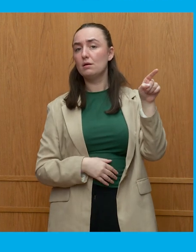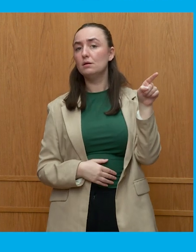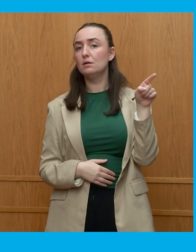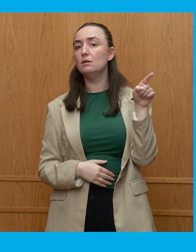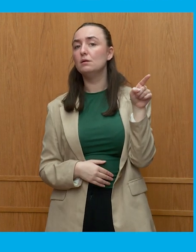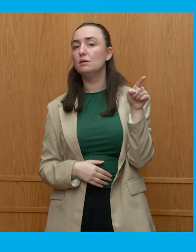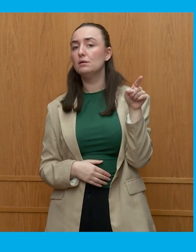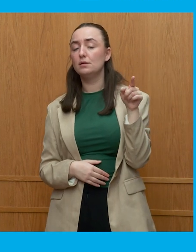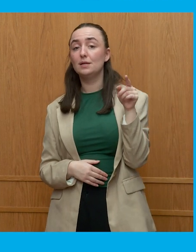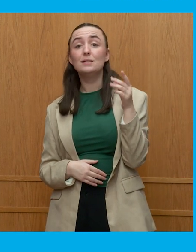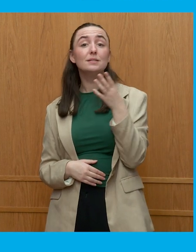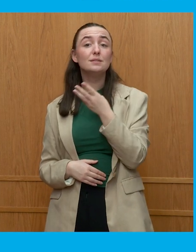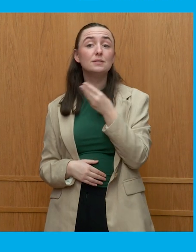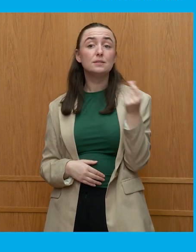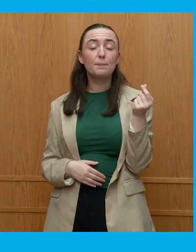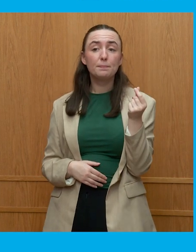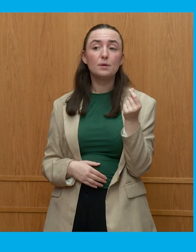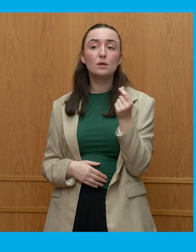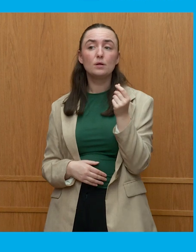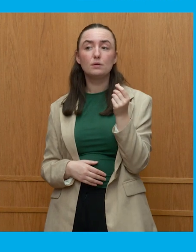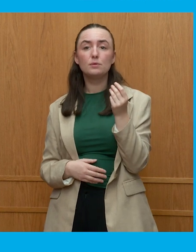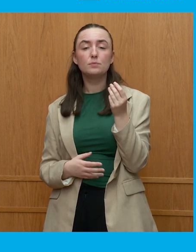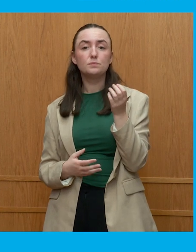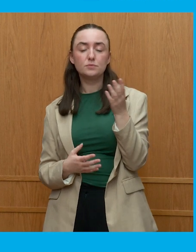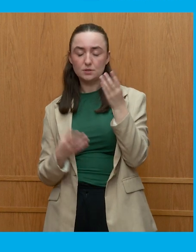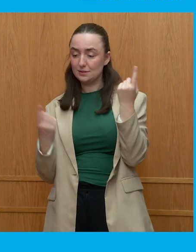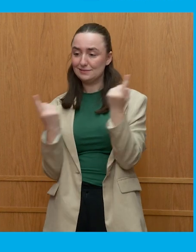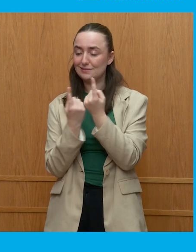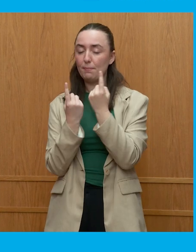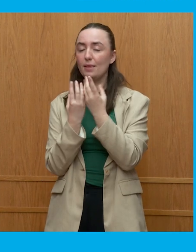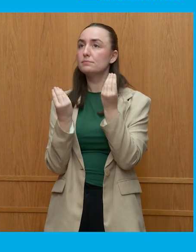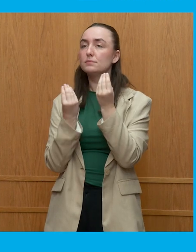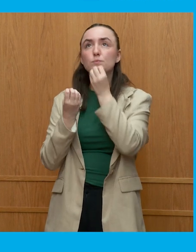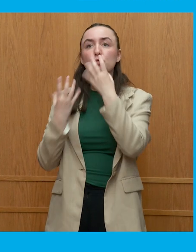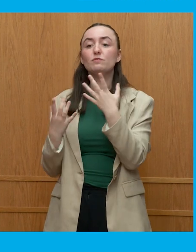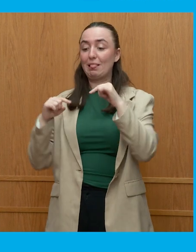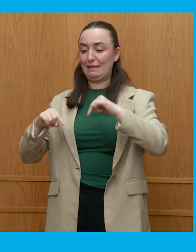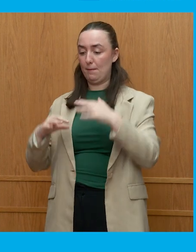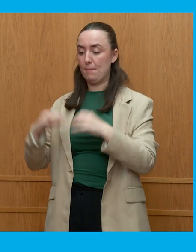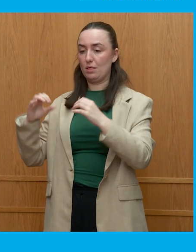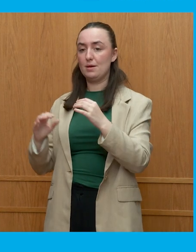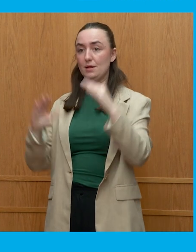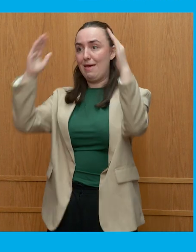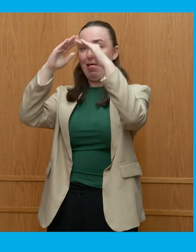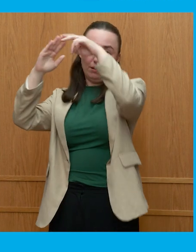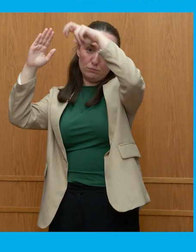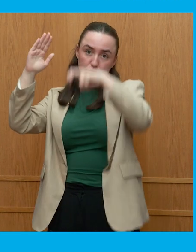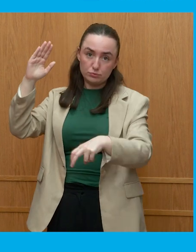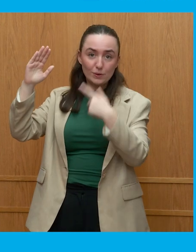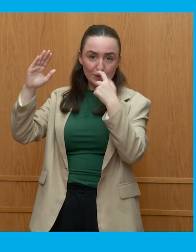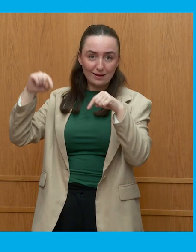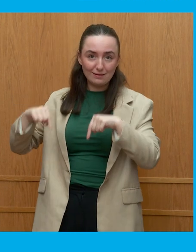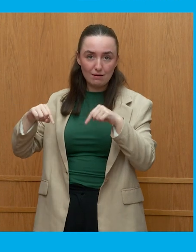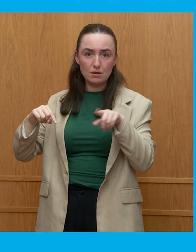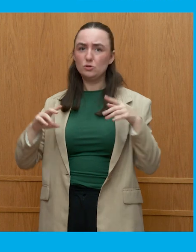say there's something beautiful about walking downhill to the parliament here. Mm-hmm. Yeah. But I give this lecture to third years at